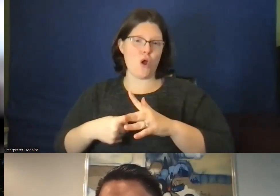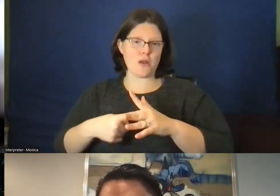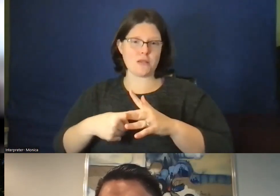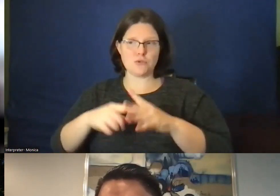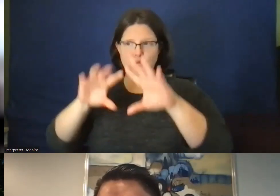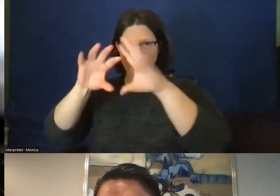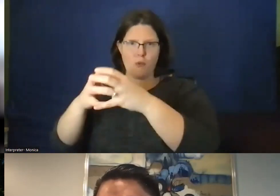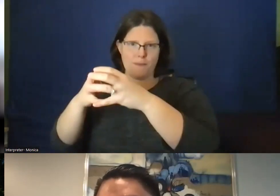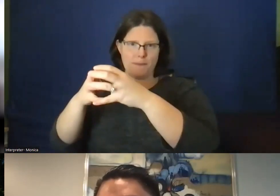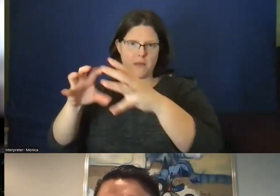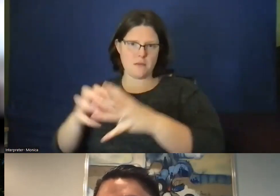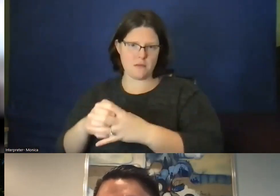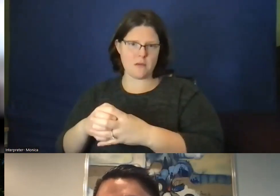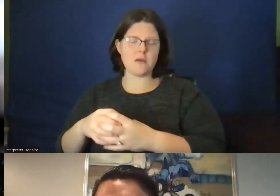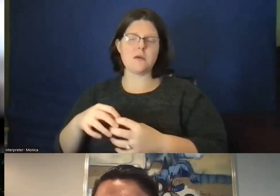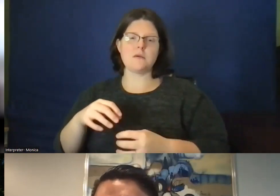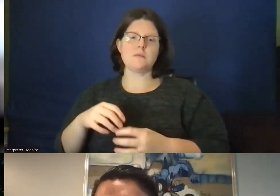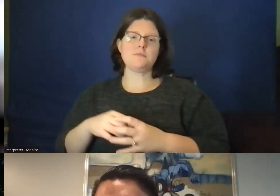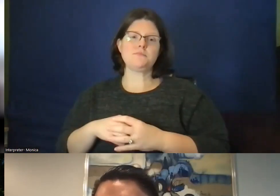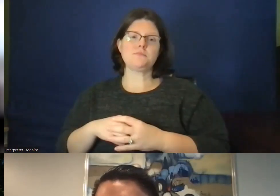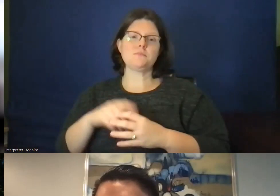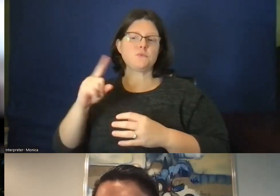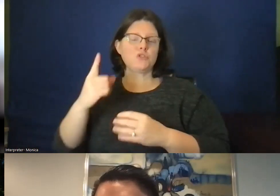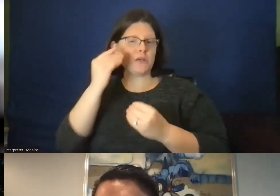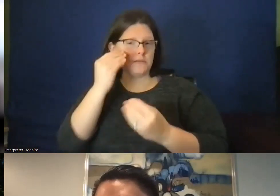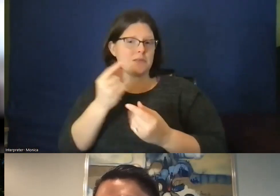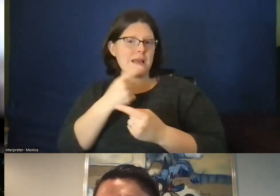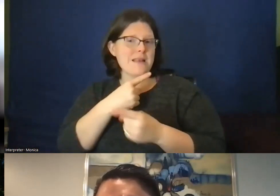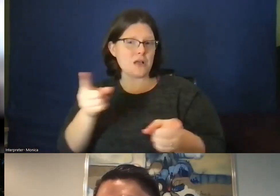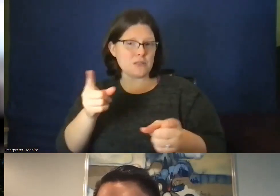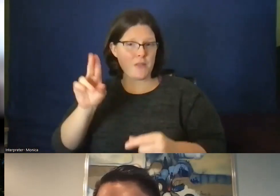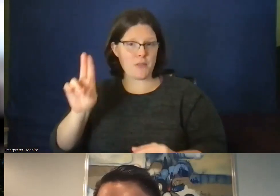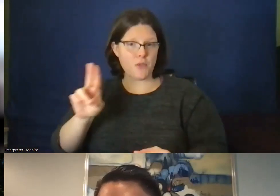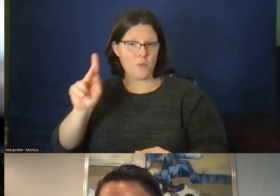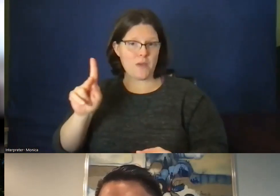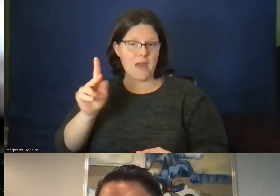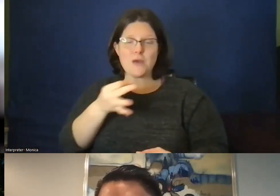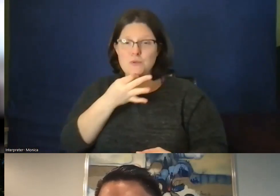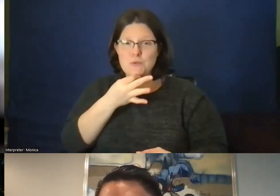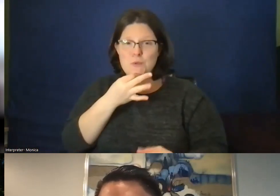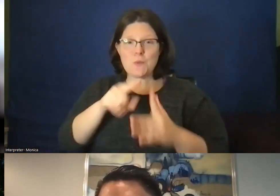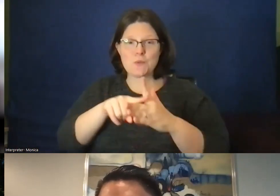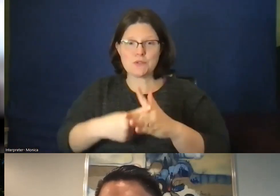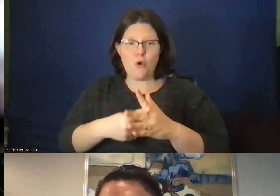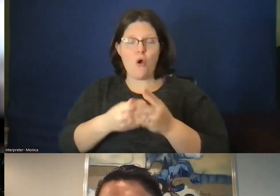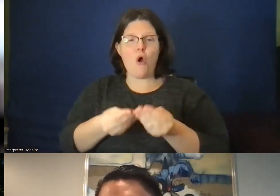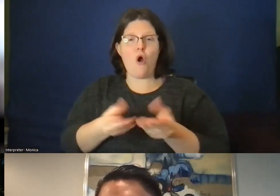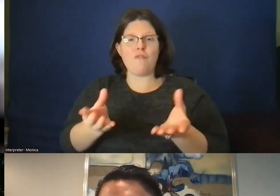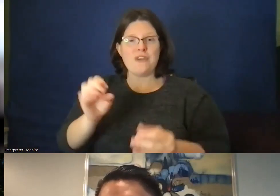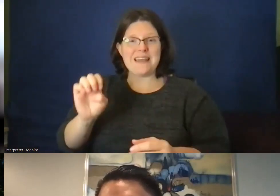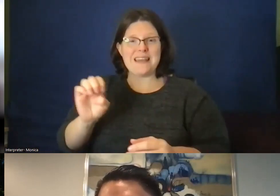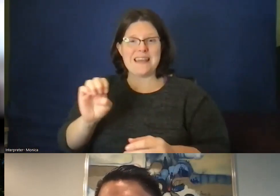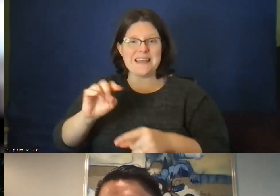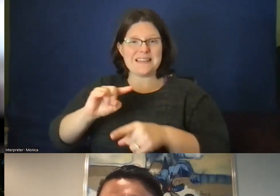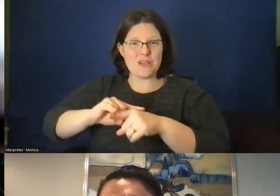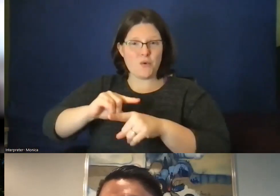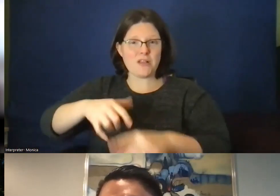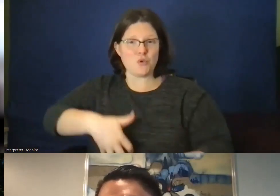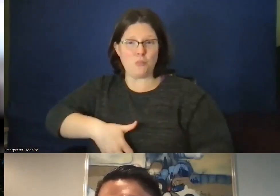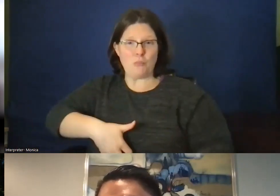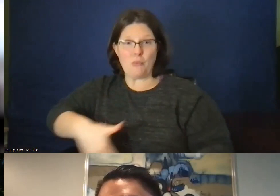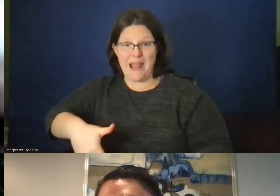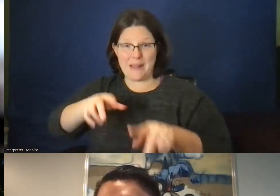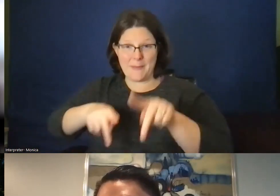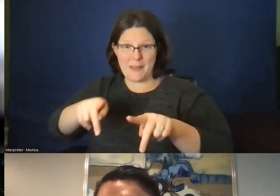them, it says, just saw an announcement that the UK is about to start offering e-cigarettes to pregnant people